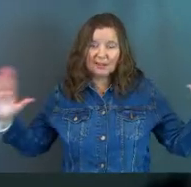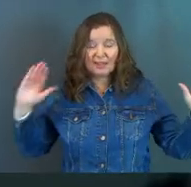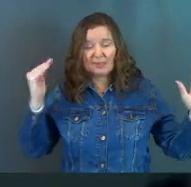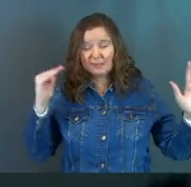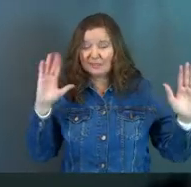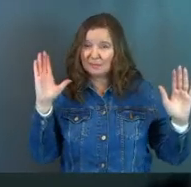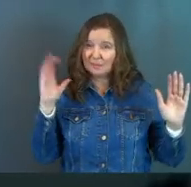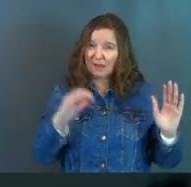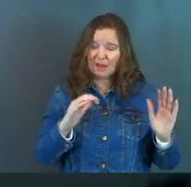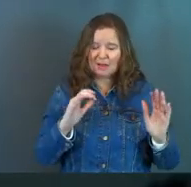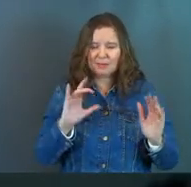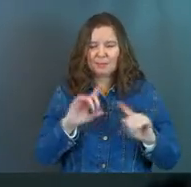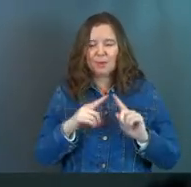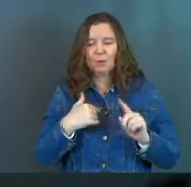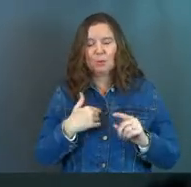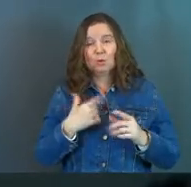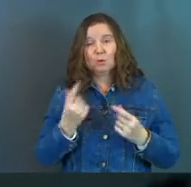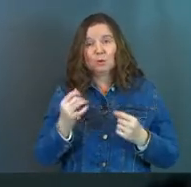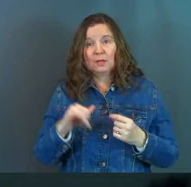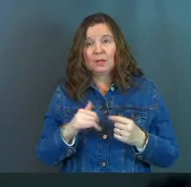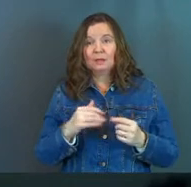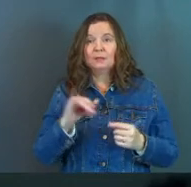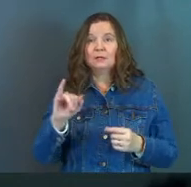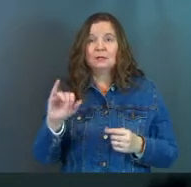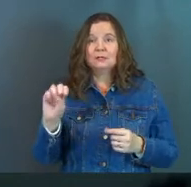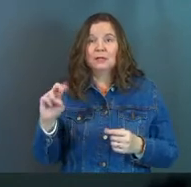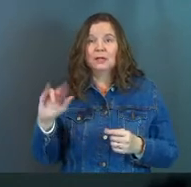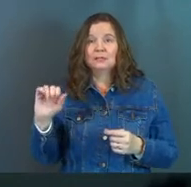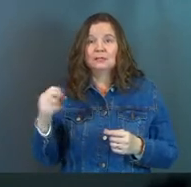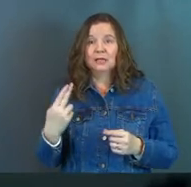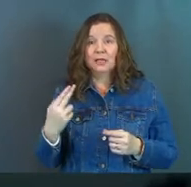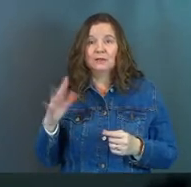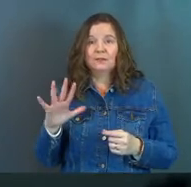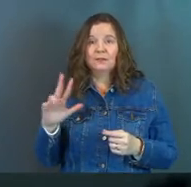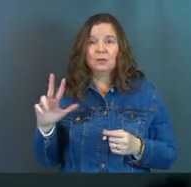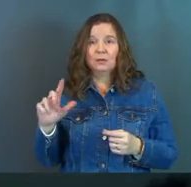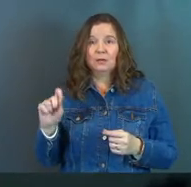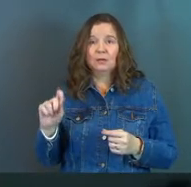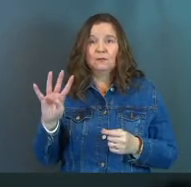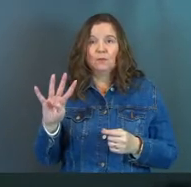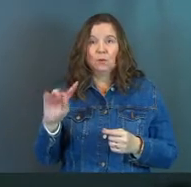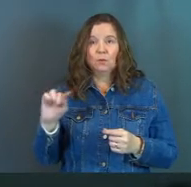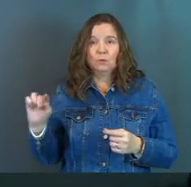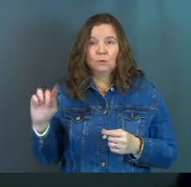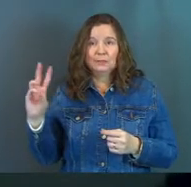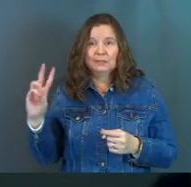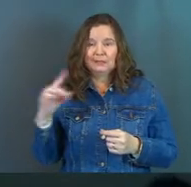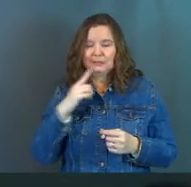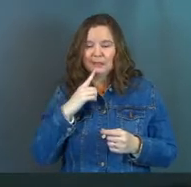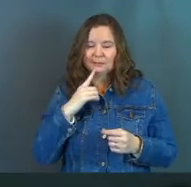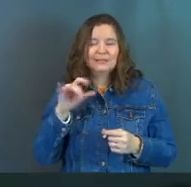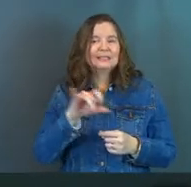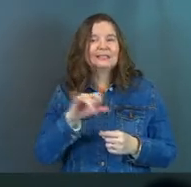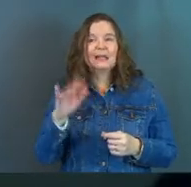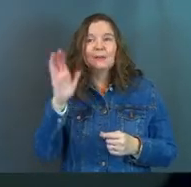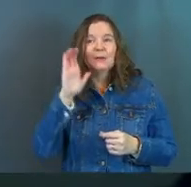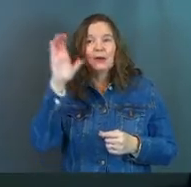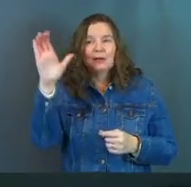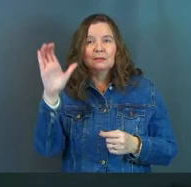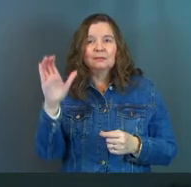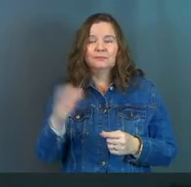odd wording to you, but that's what we're going to do. Isaiah 53, verse 4 through 6 says it like this. It's the same